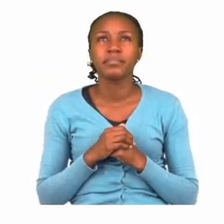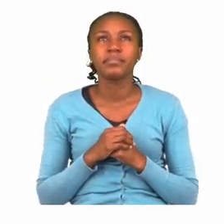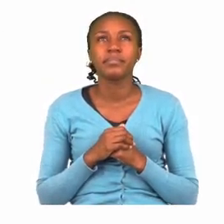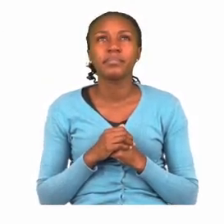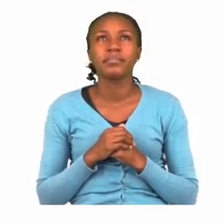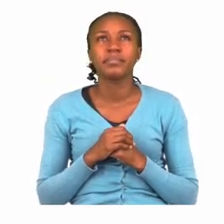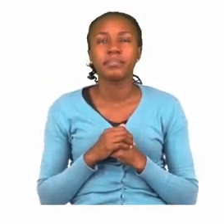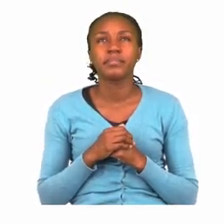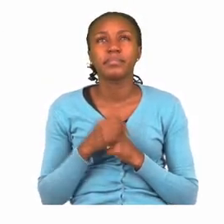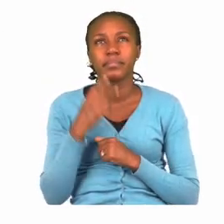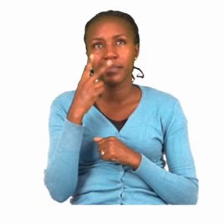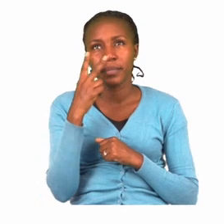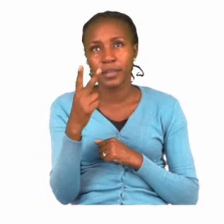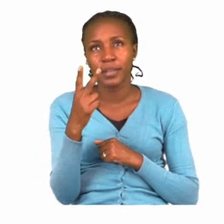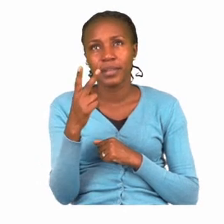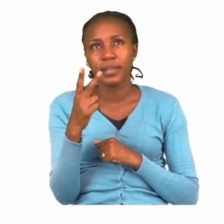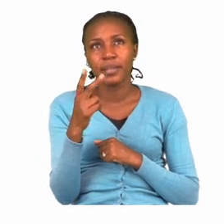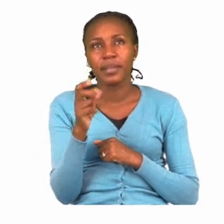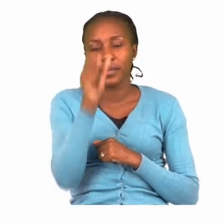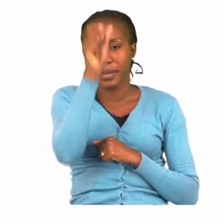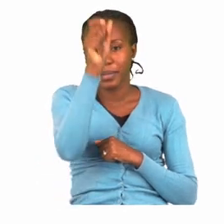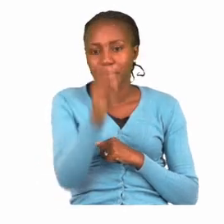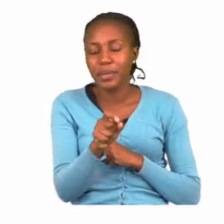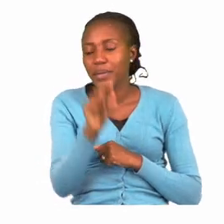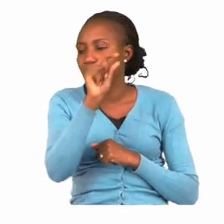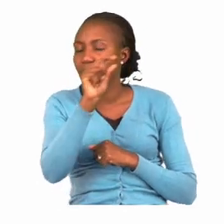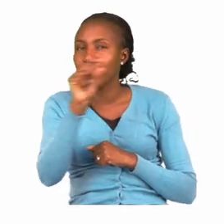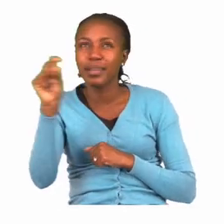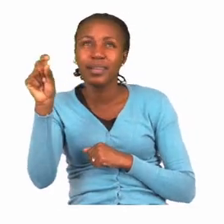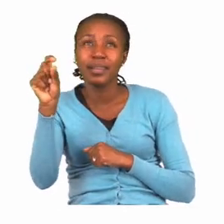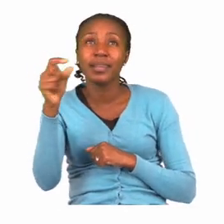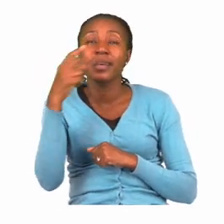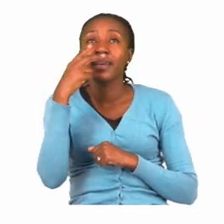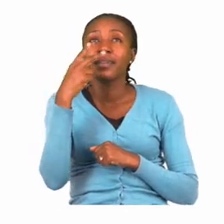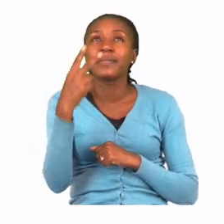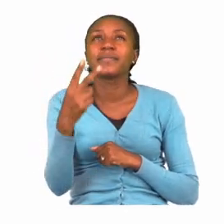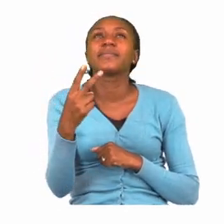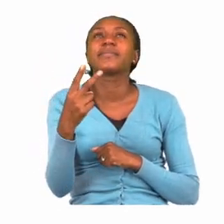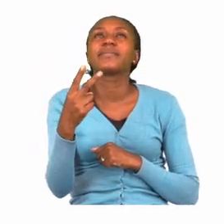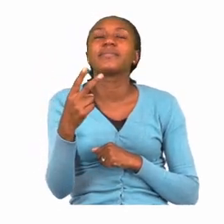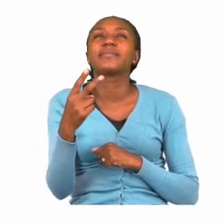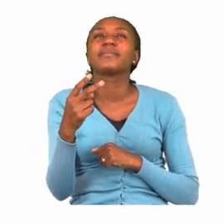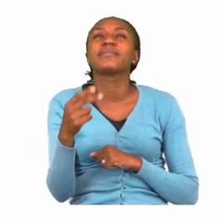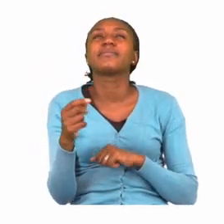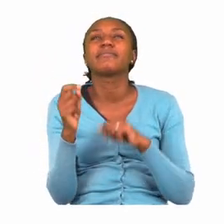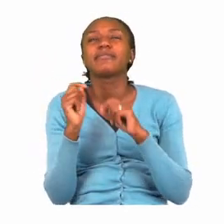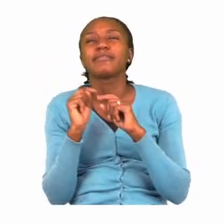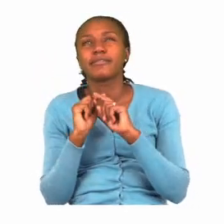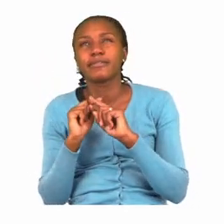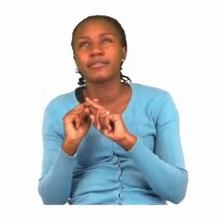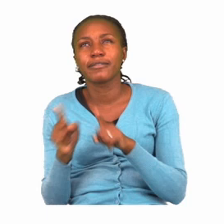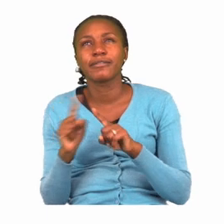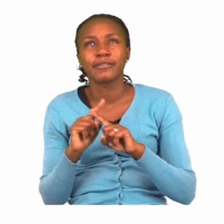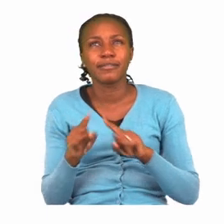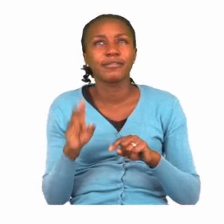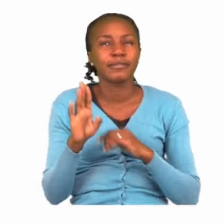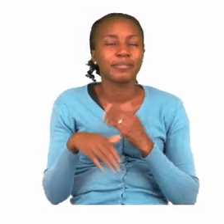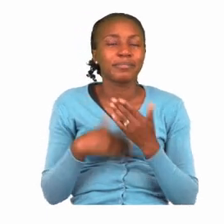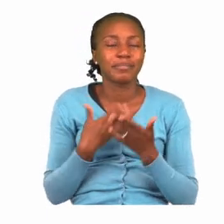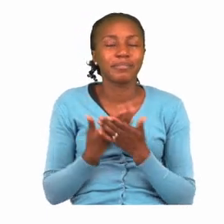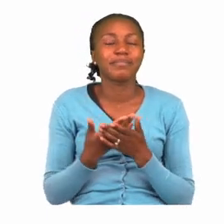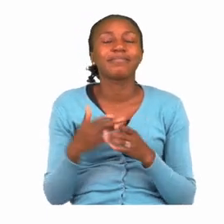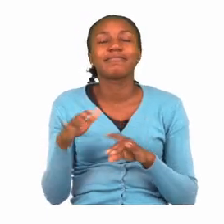crossword puzzle. Now you will see on the page there are lots of pictures of